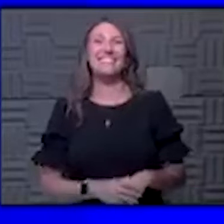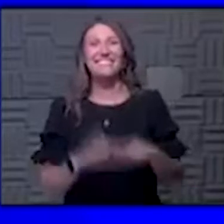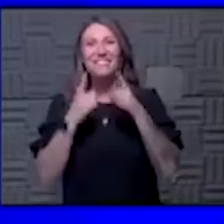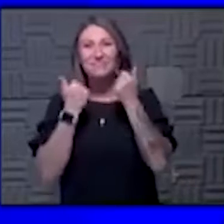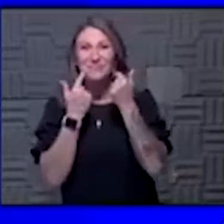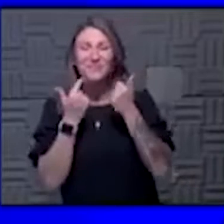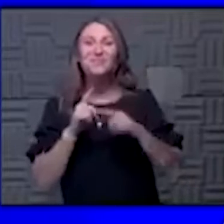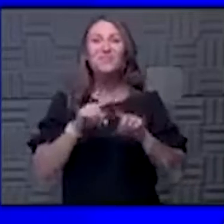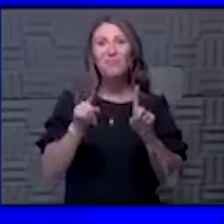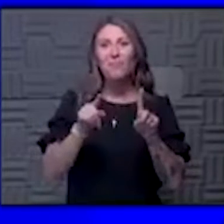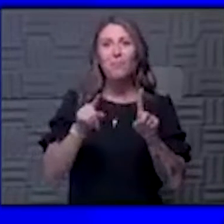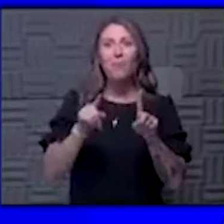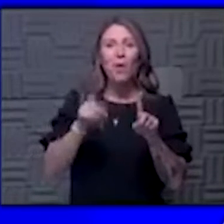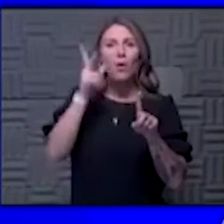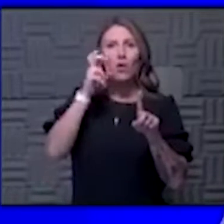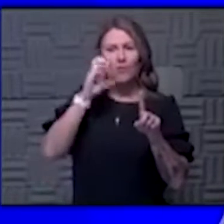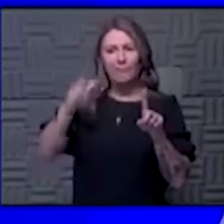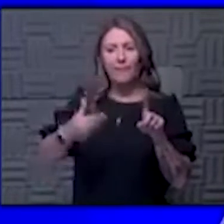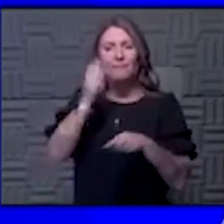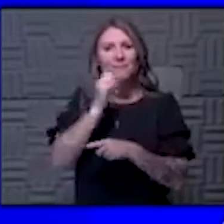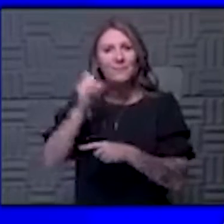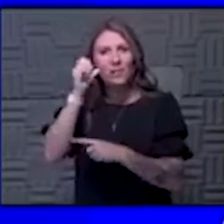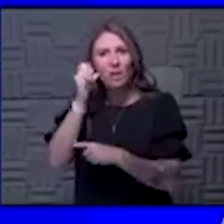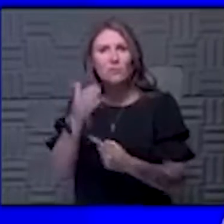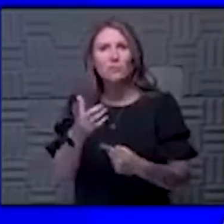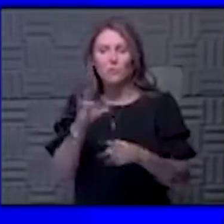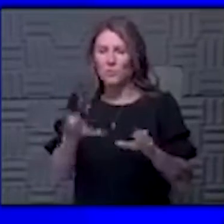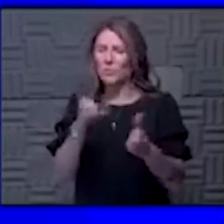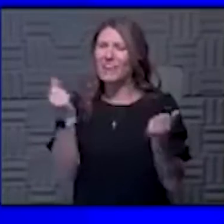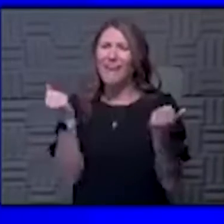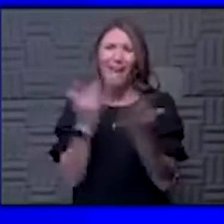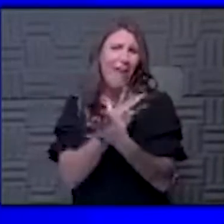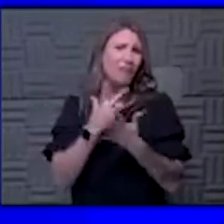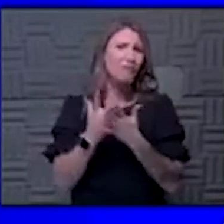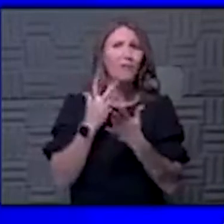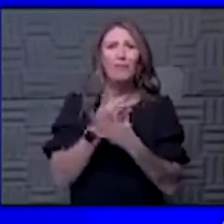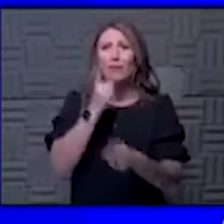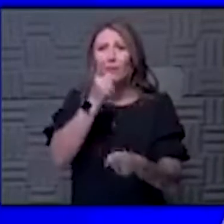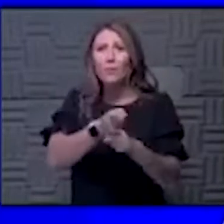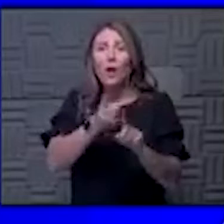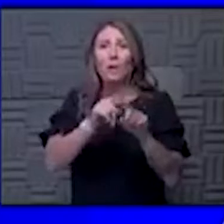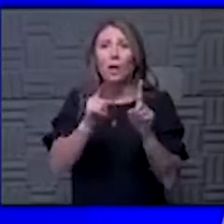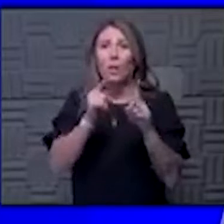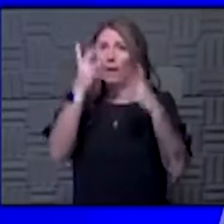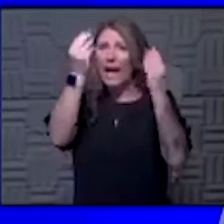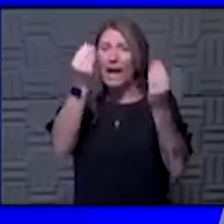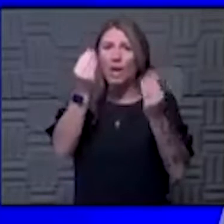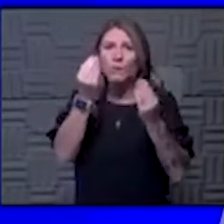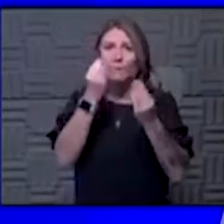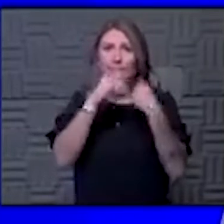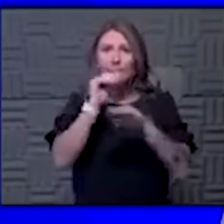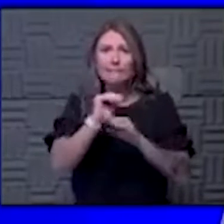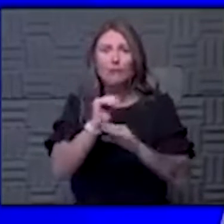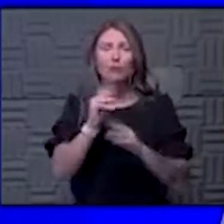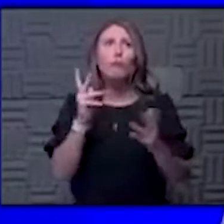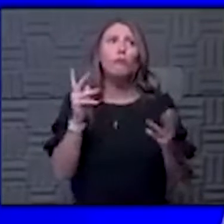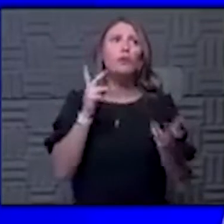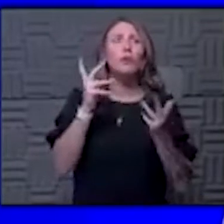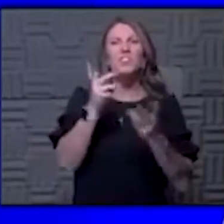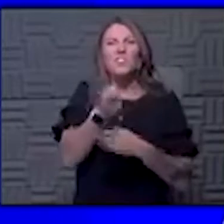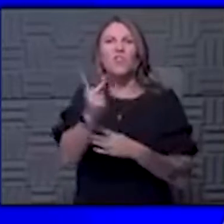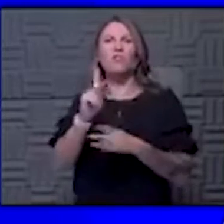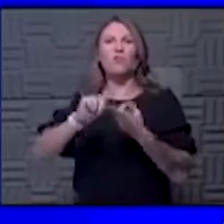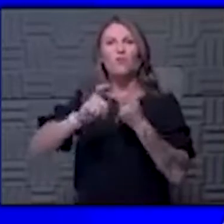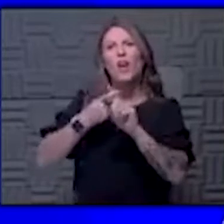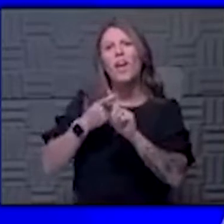But we heard this from our guest yesterday. Was doing everything right, seemingly, but went out to dinner with a couple other friends